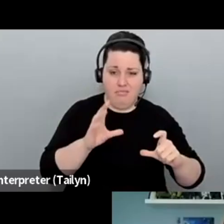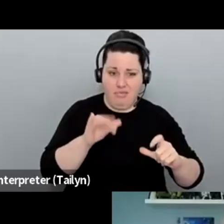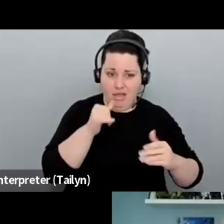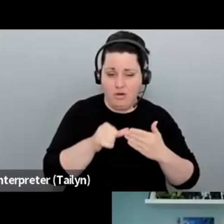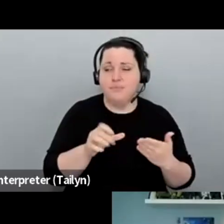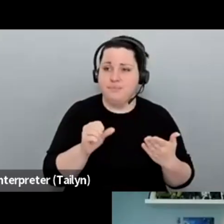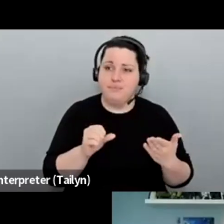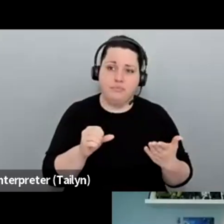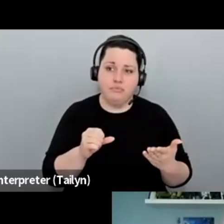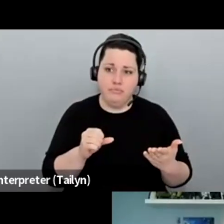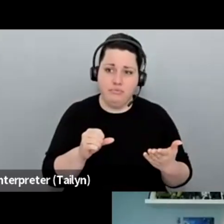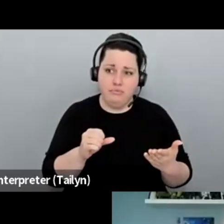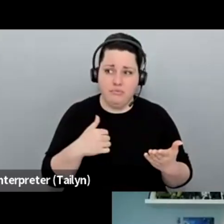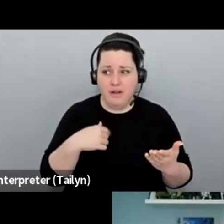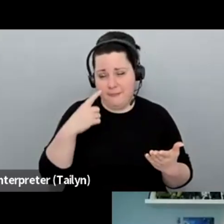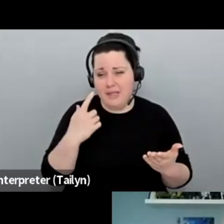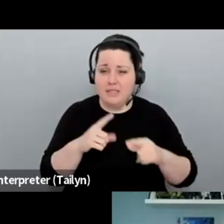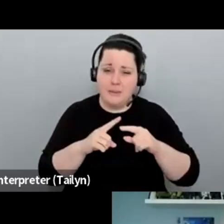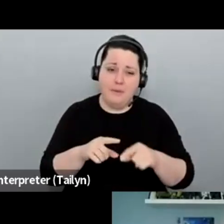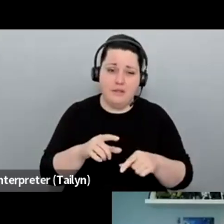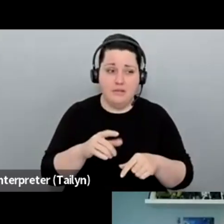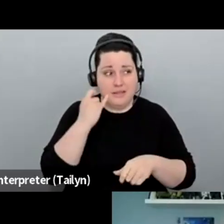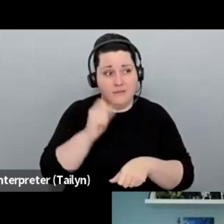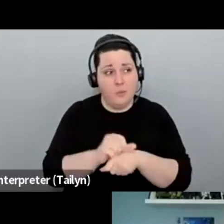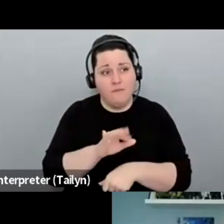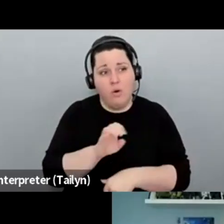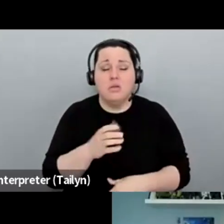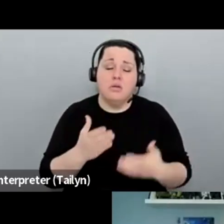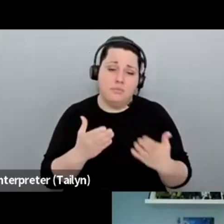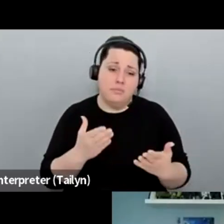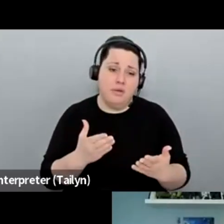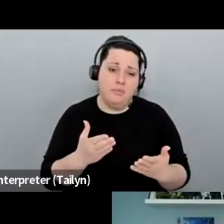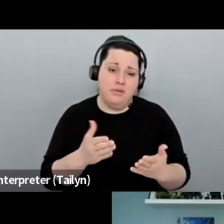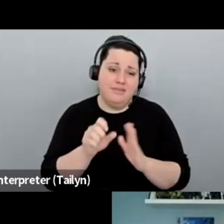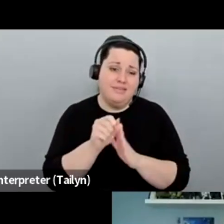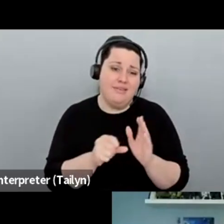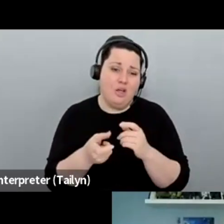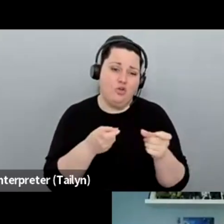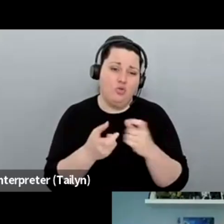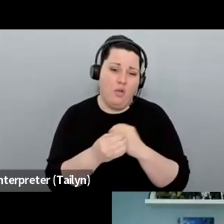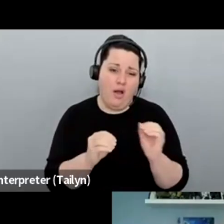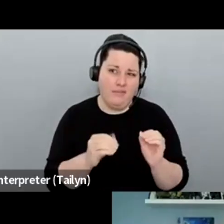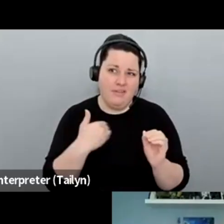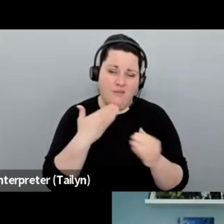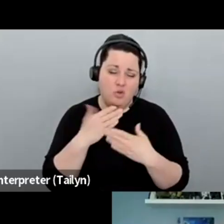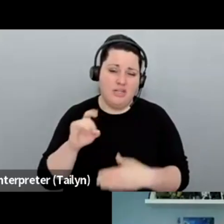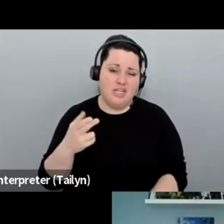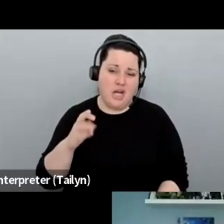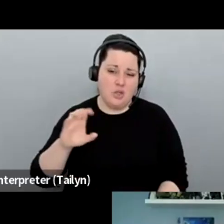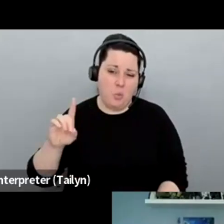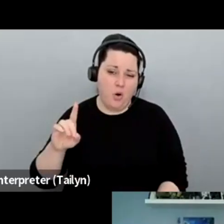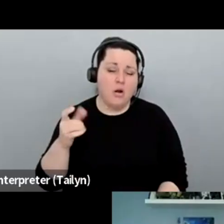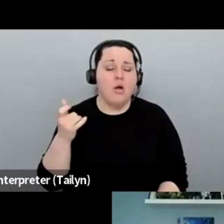would imagine maybe depending on if it's workforce, maybe sometimes the state controller's office has pretty good dashboards, or it's kind of